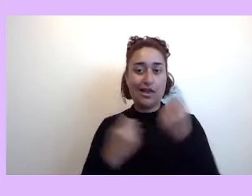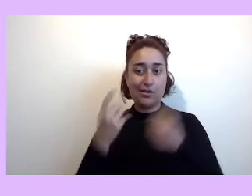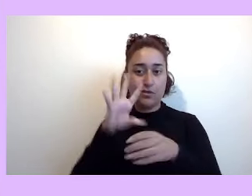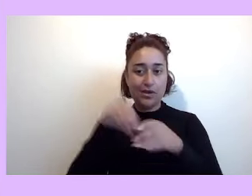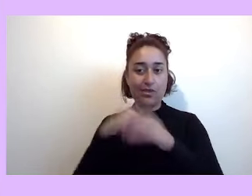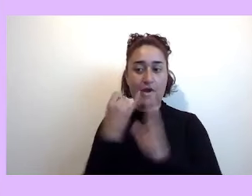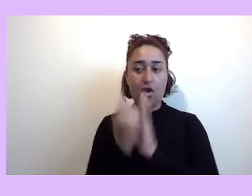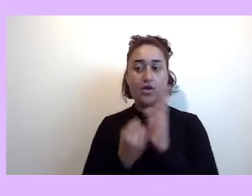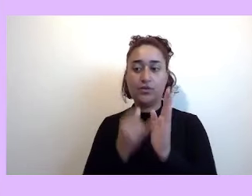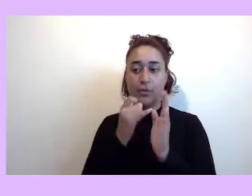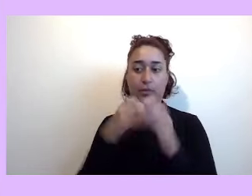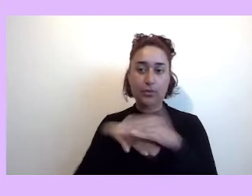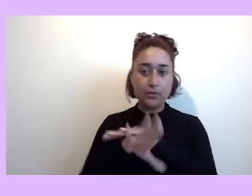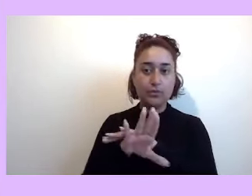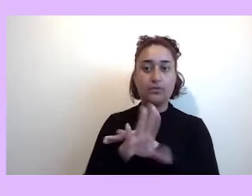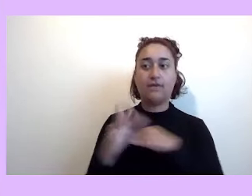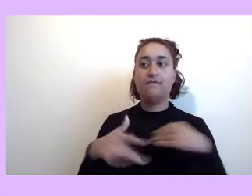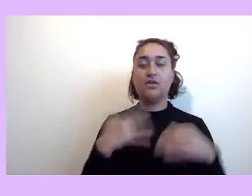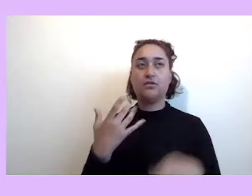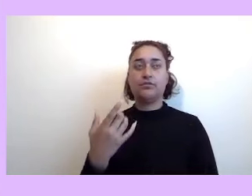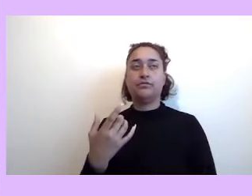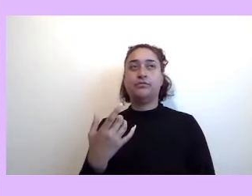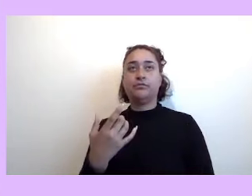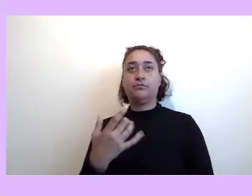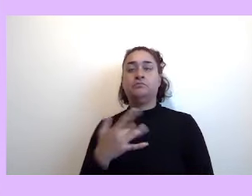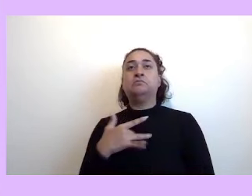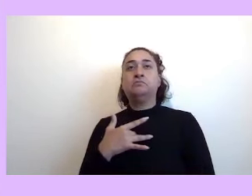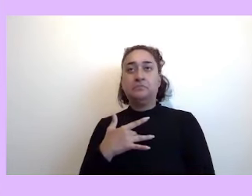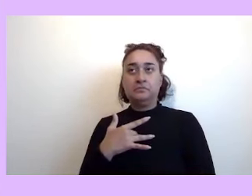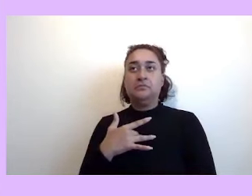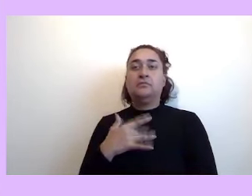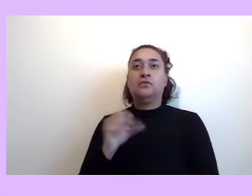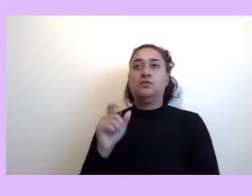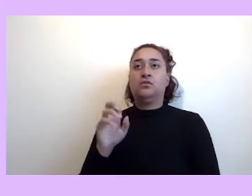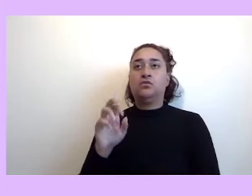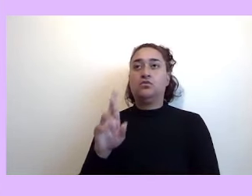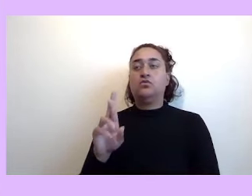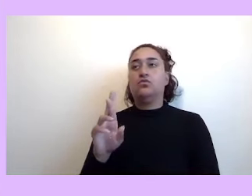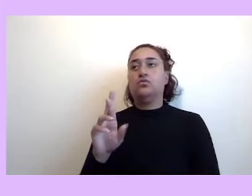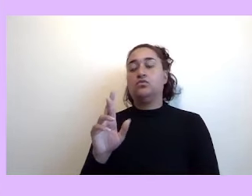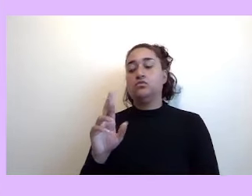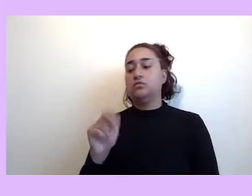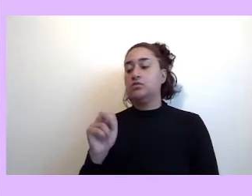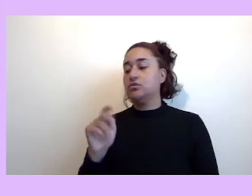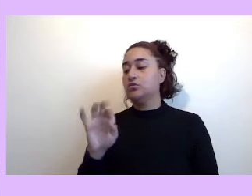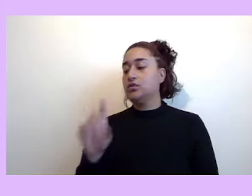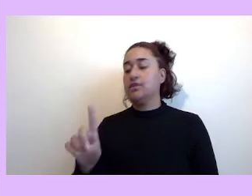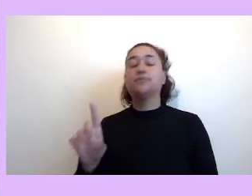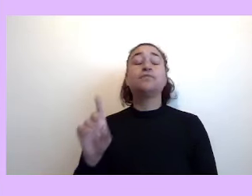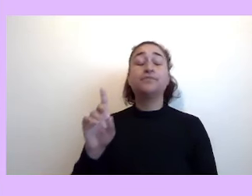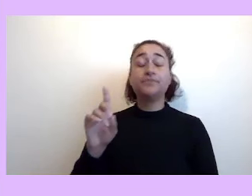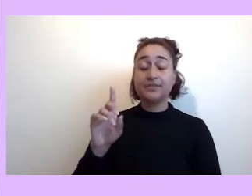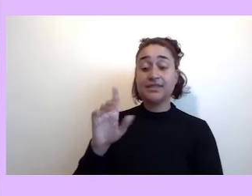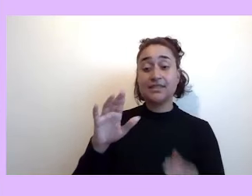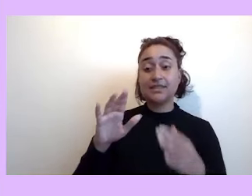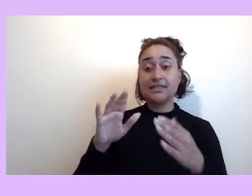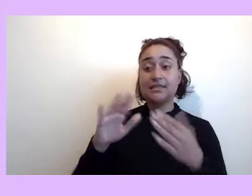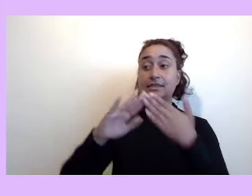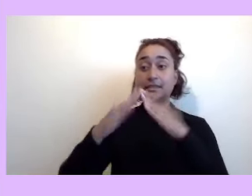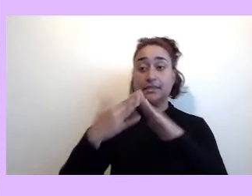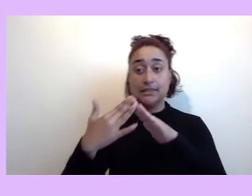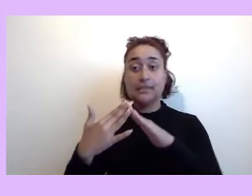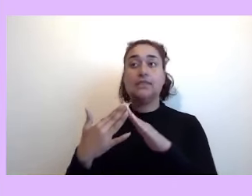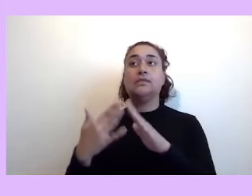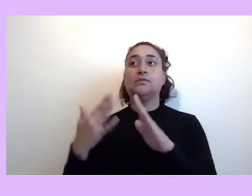there feels the impact of the Strand and what it could be. The city has been engaged in for decades in community